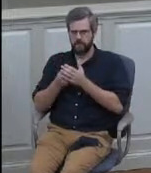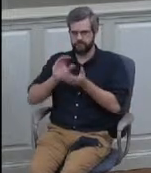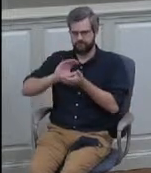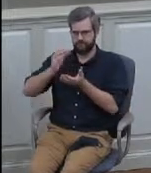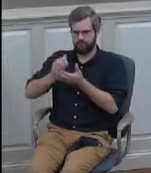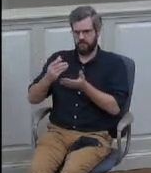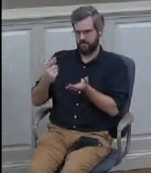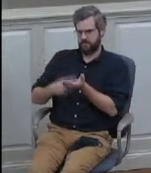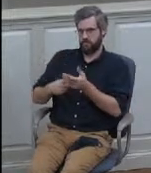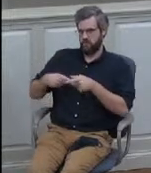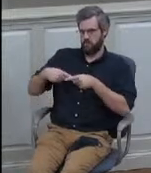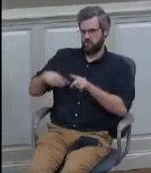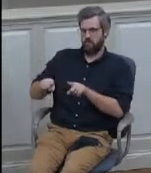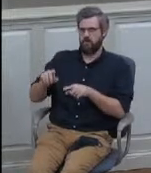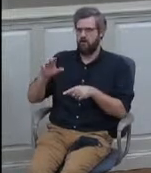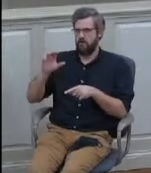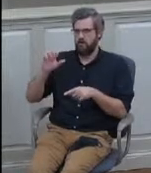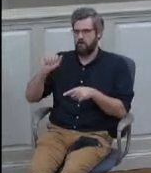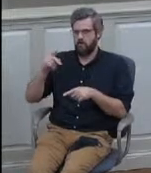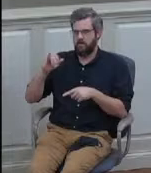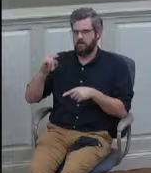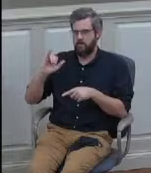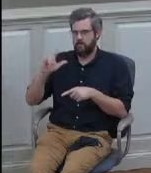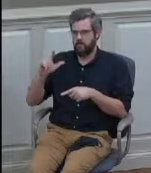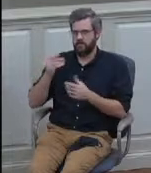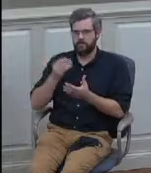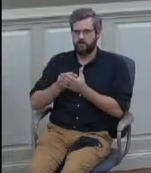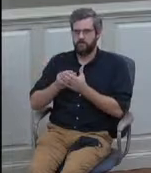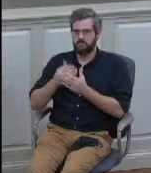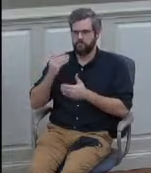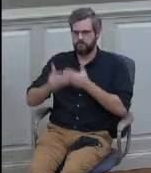capital discussion during the budget process.